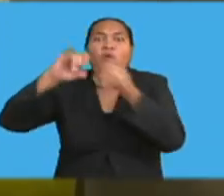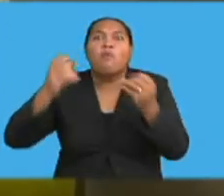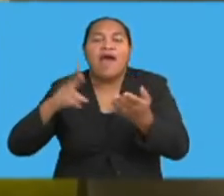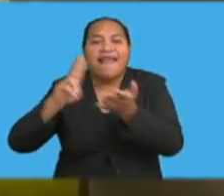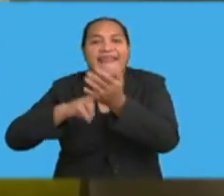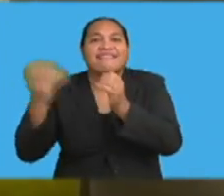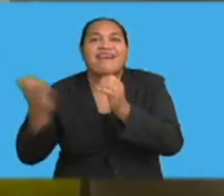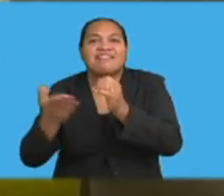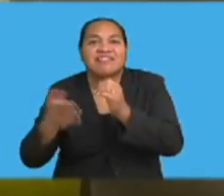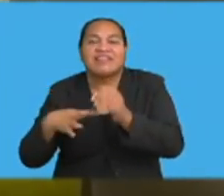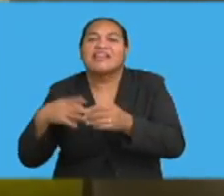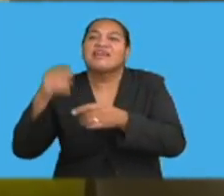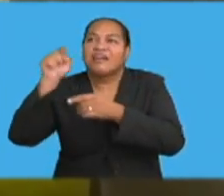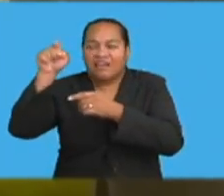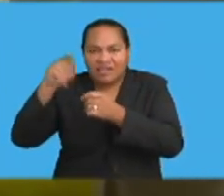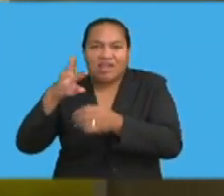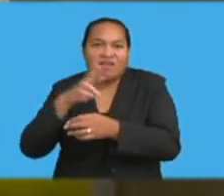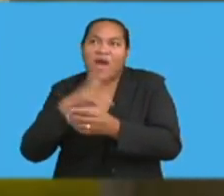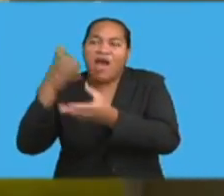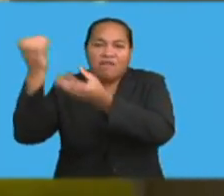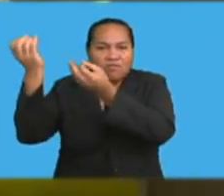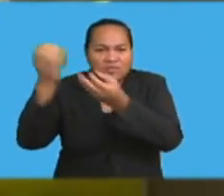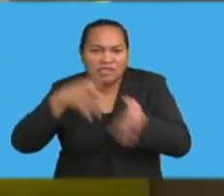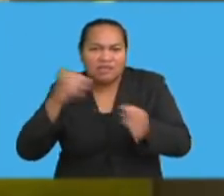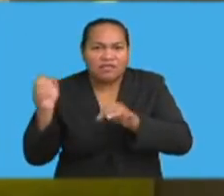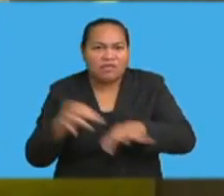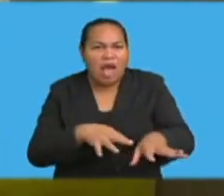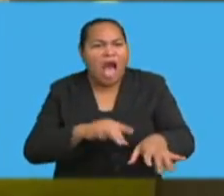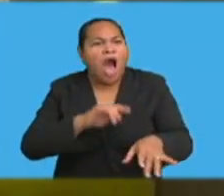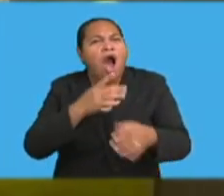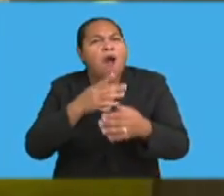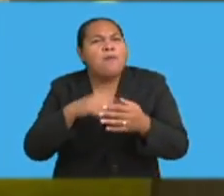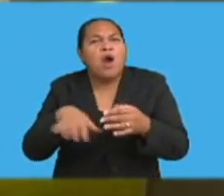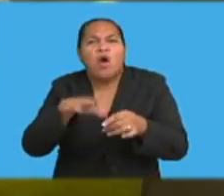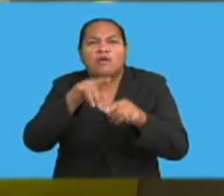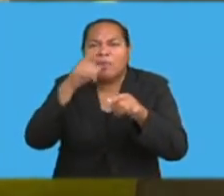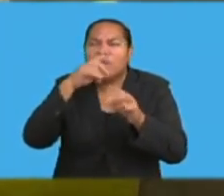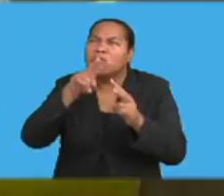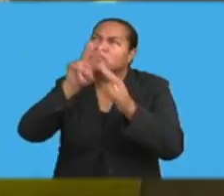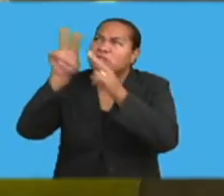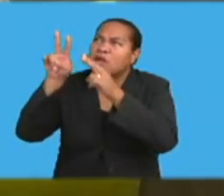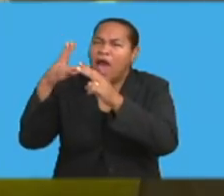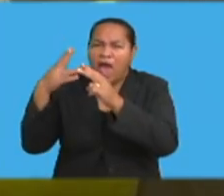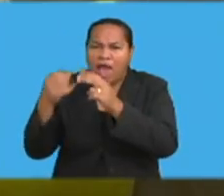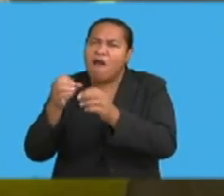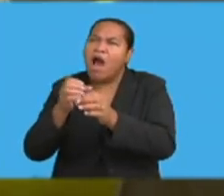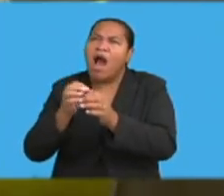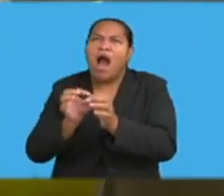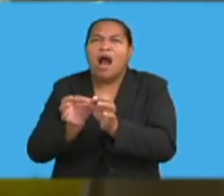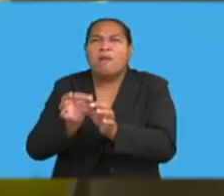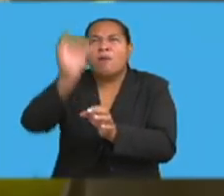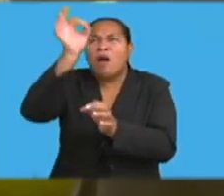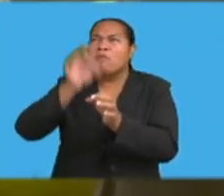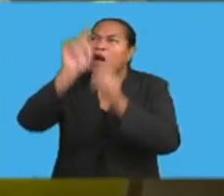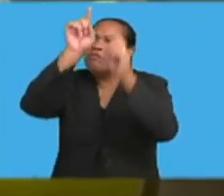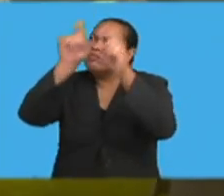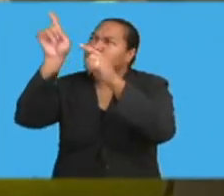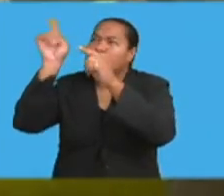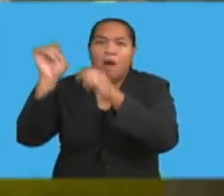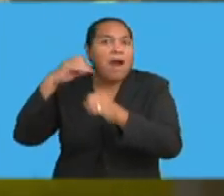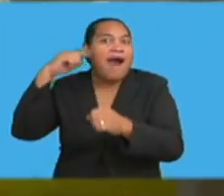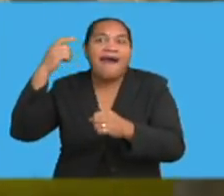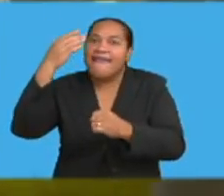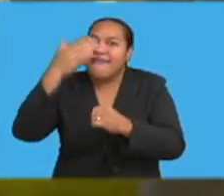Monasabu. And all they could see was the overhead power lines over their heads, but they never got electricity themselves. It was the Beni Marama